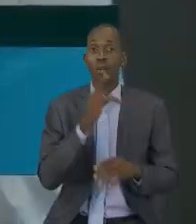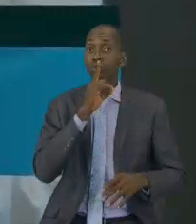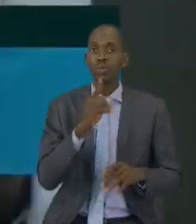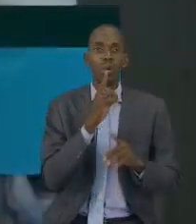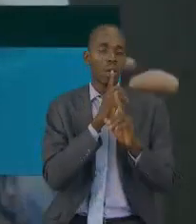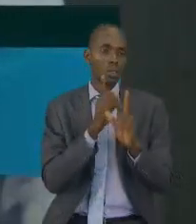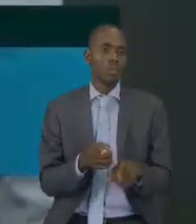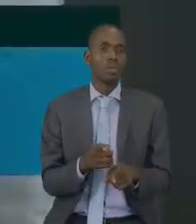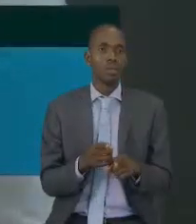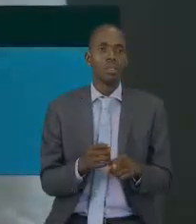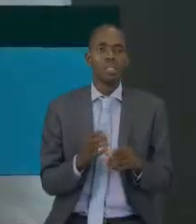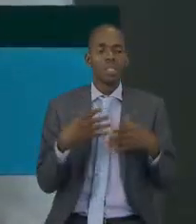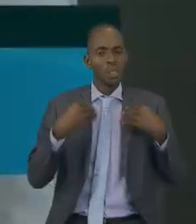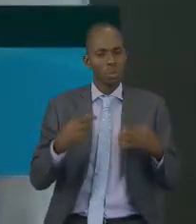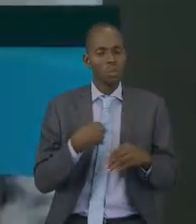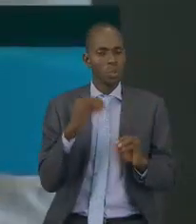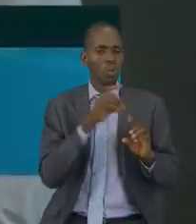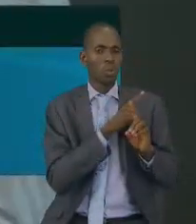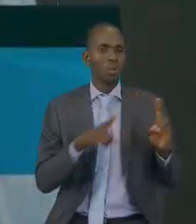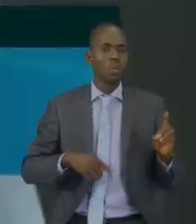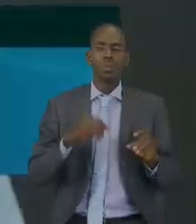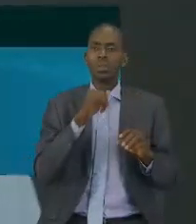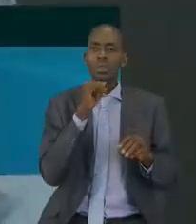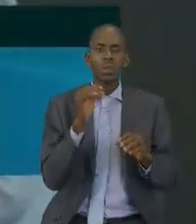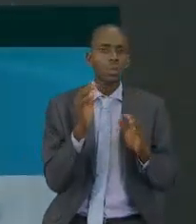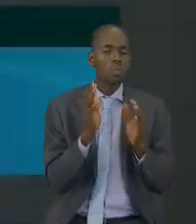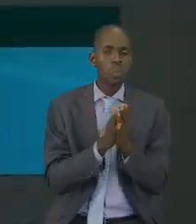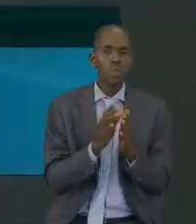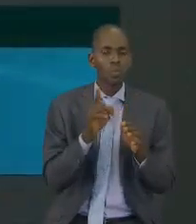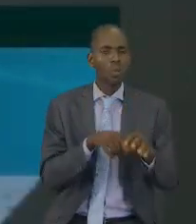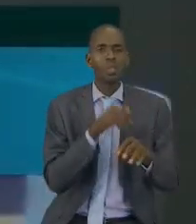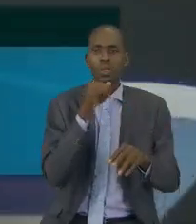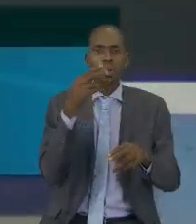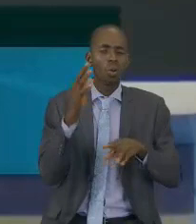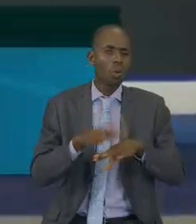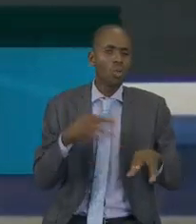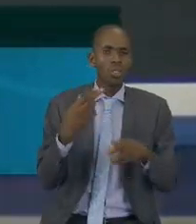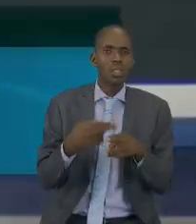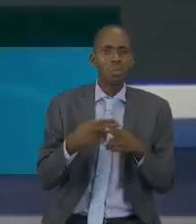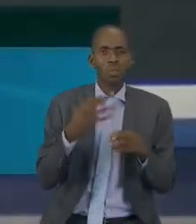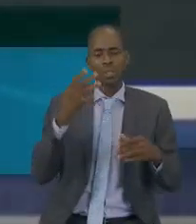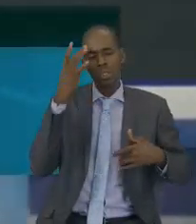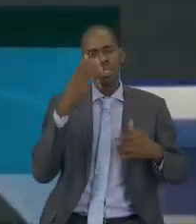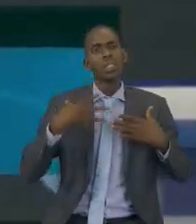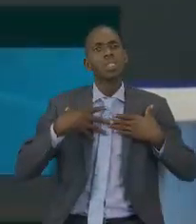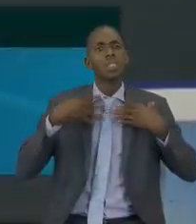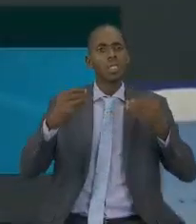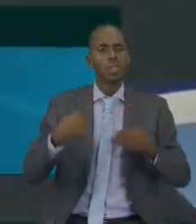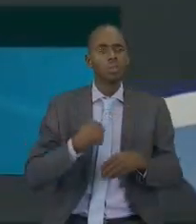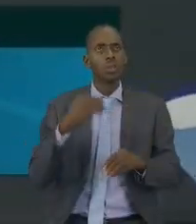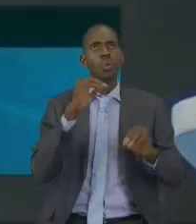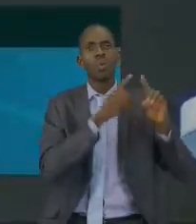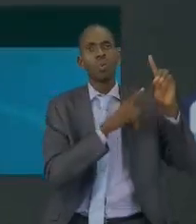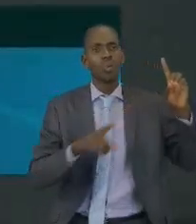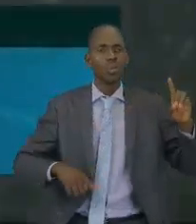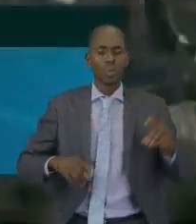prayer, heal me, O Lord. He didn't even mention the sickness. A simple prayer, heal me, O Lord.